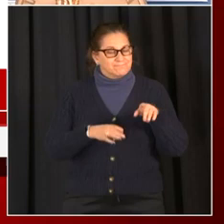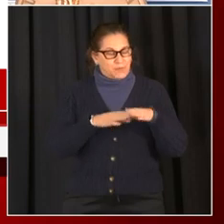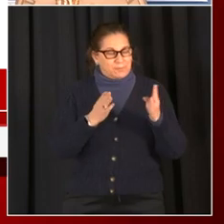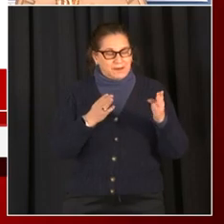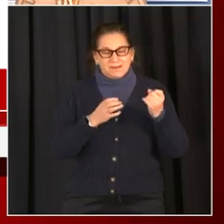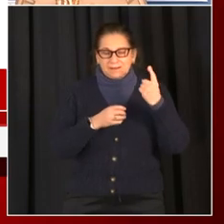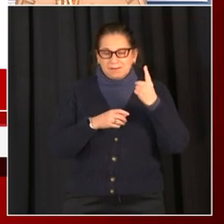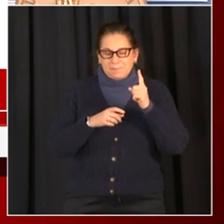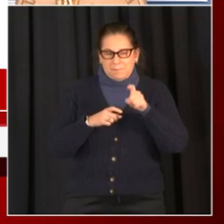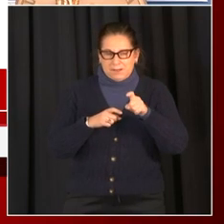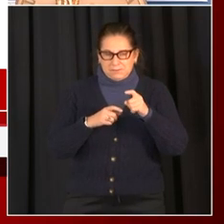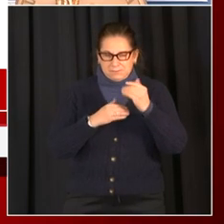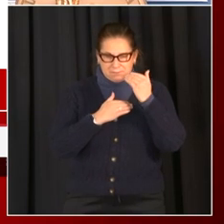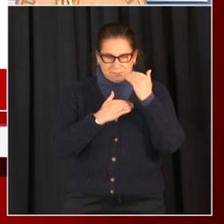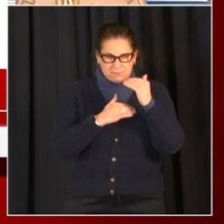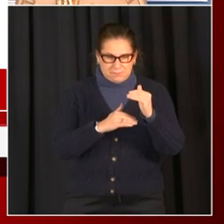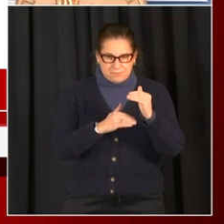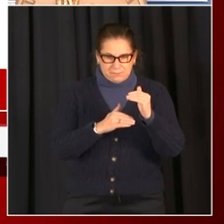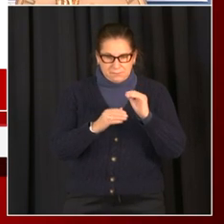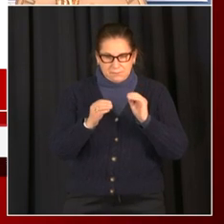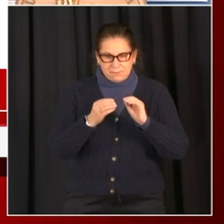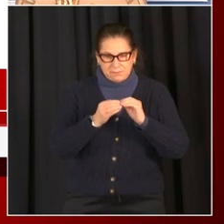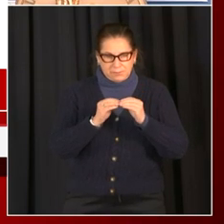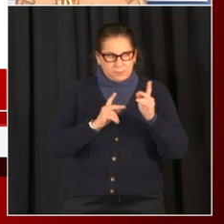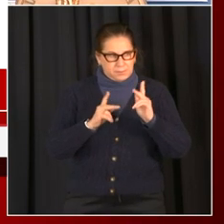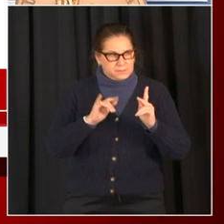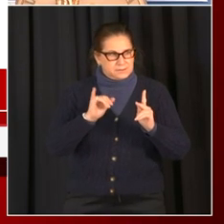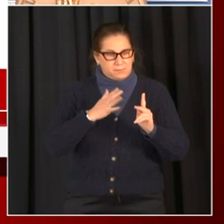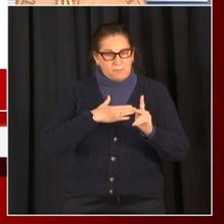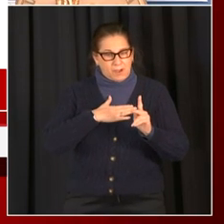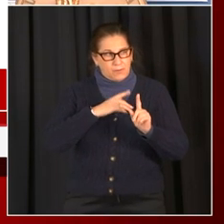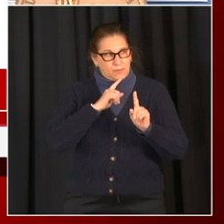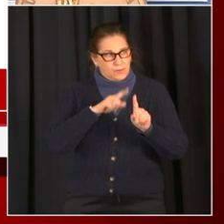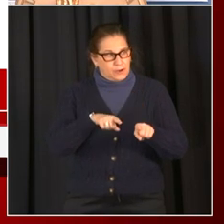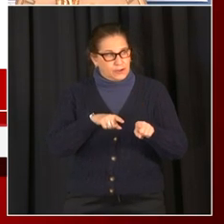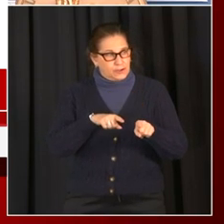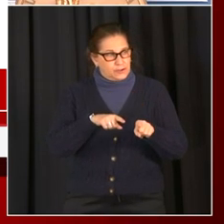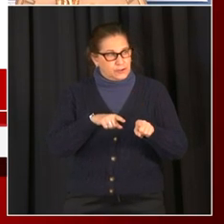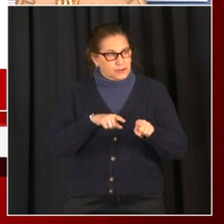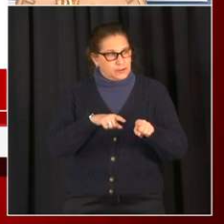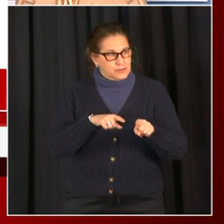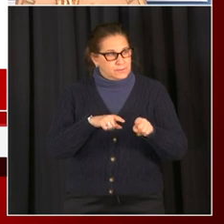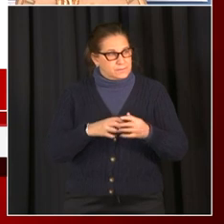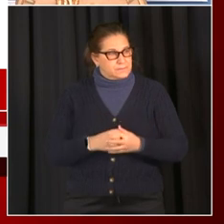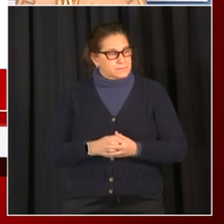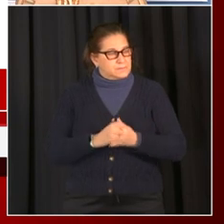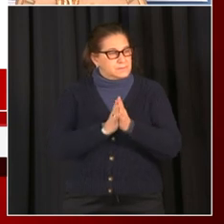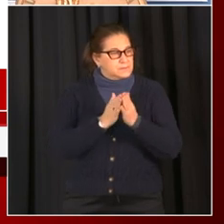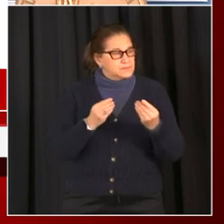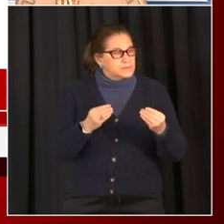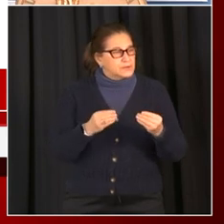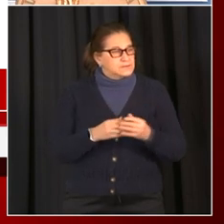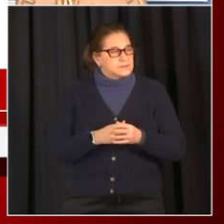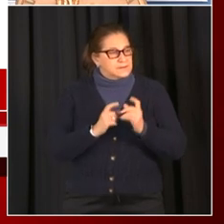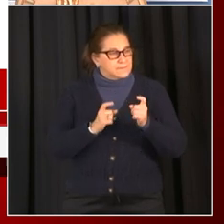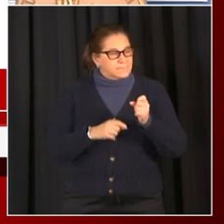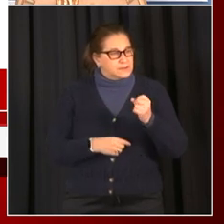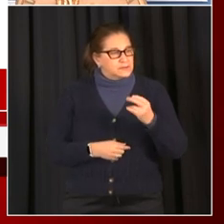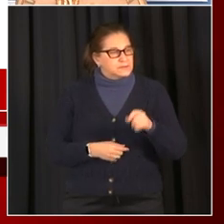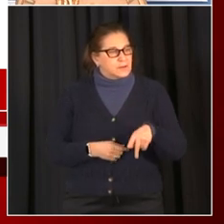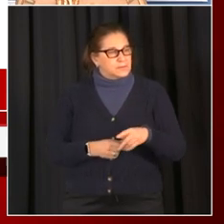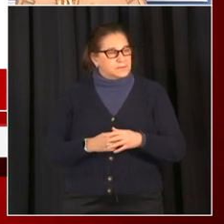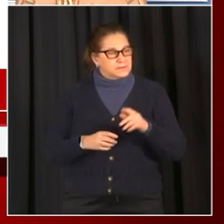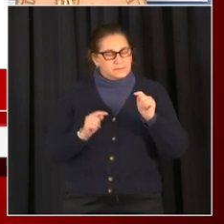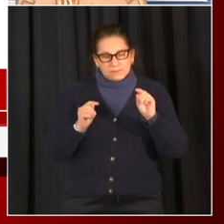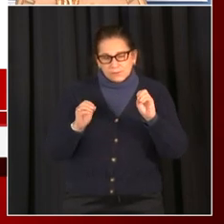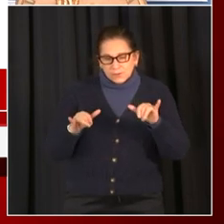issued in previous mayor's orders. For example, bookstores and salons refer to the previous orders as it